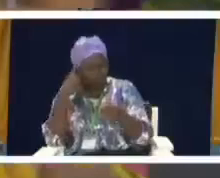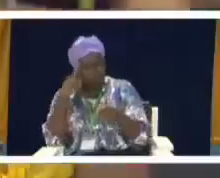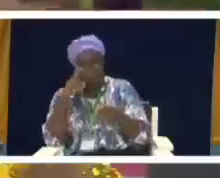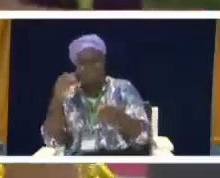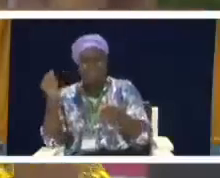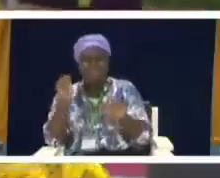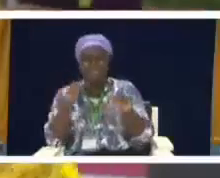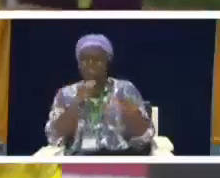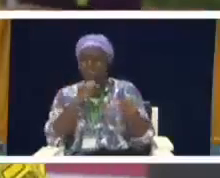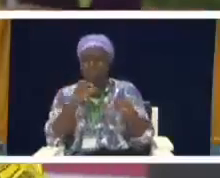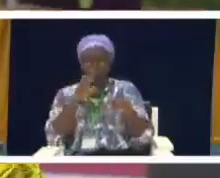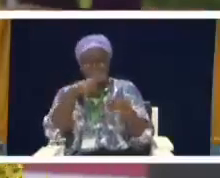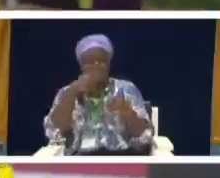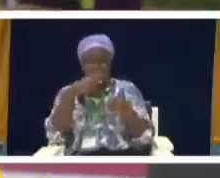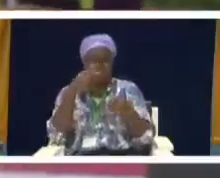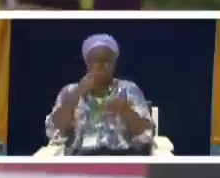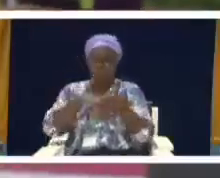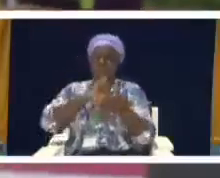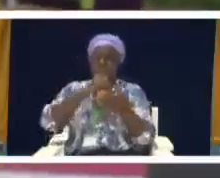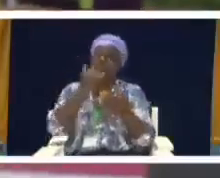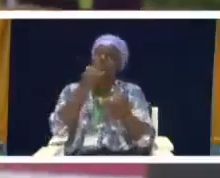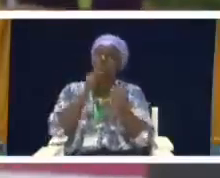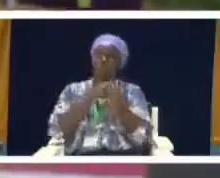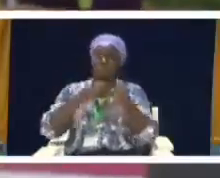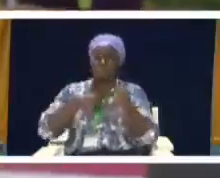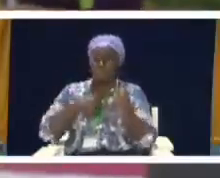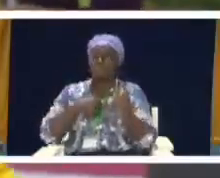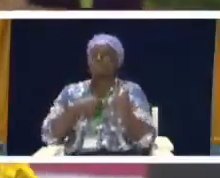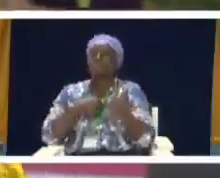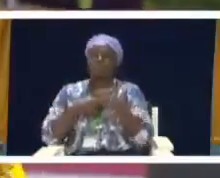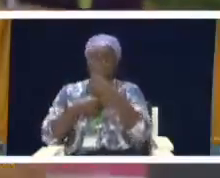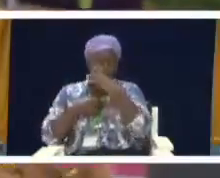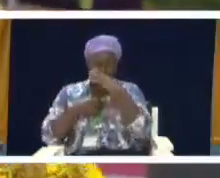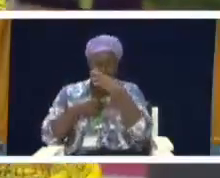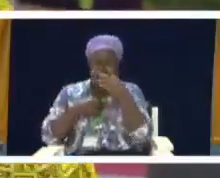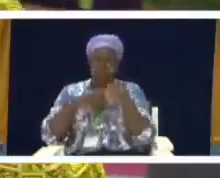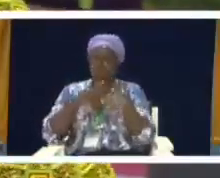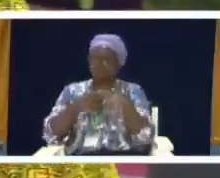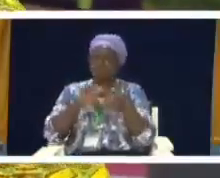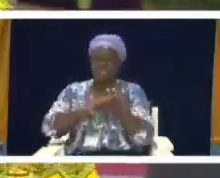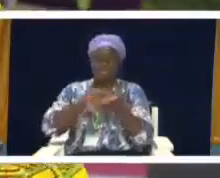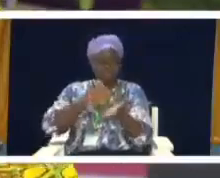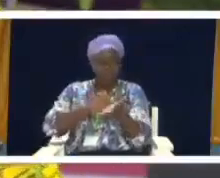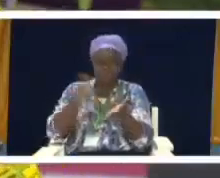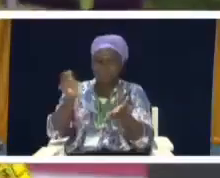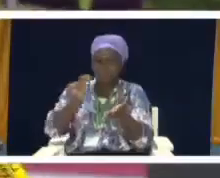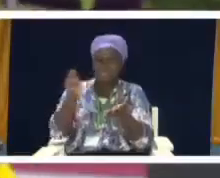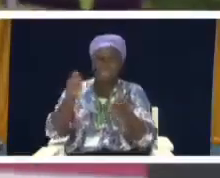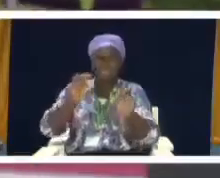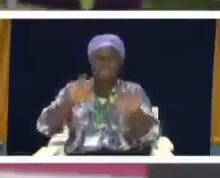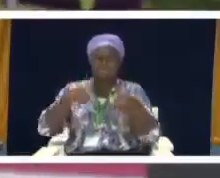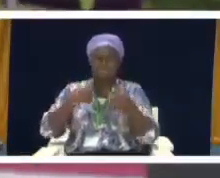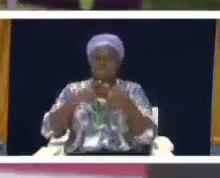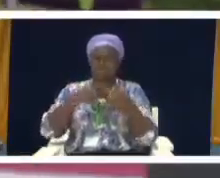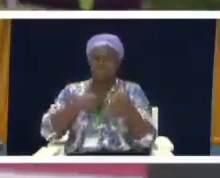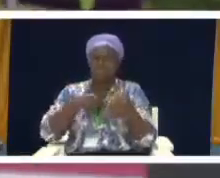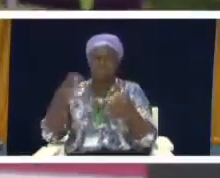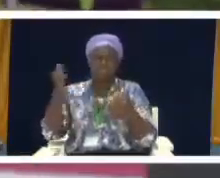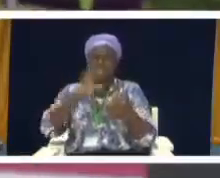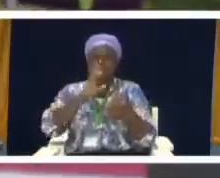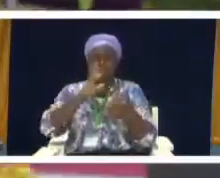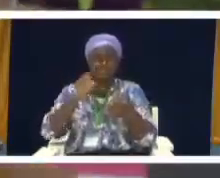cannot really say precisely the outcome of the test. But that drug they gave me, it seems as if they are using that drug for